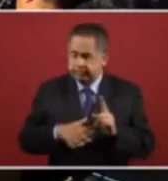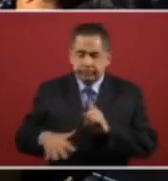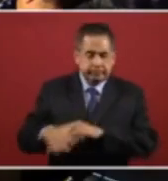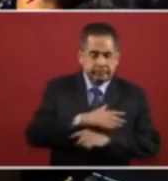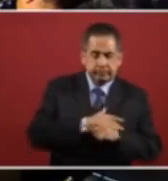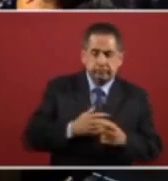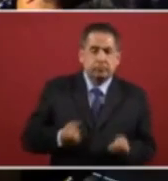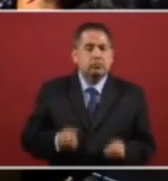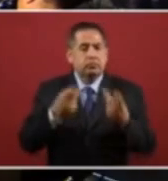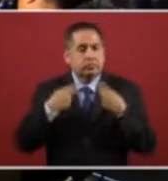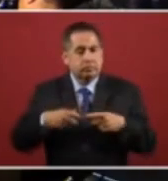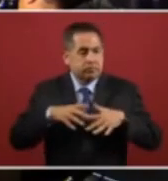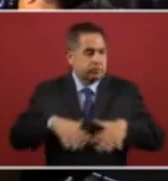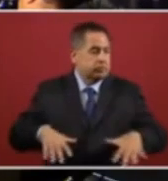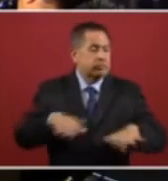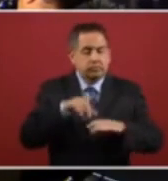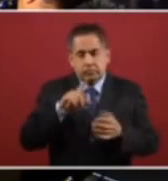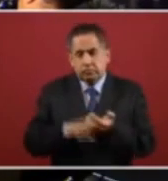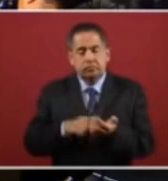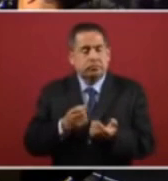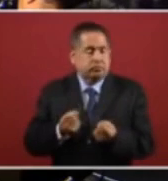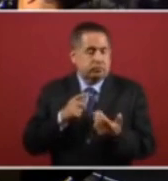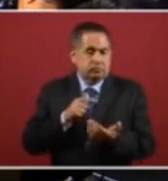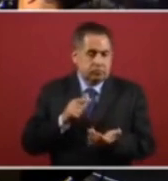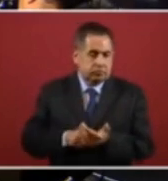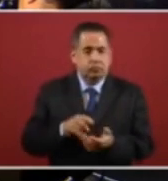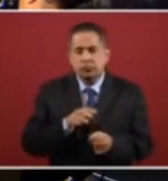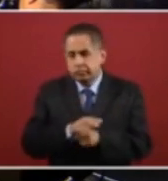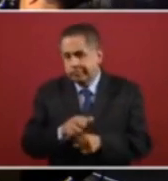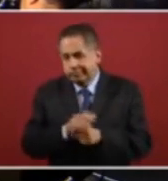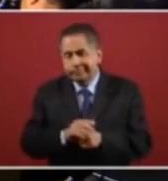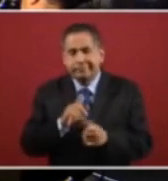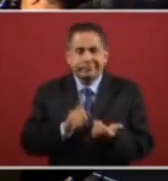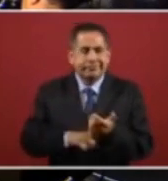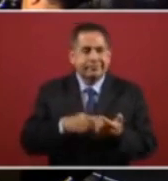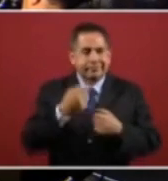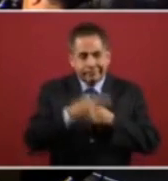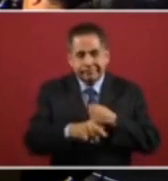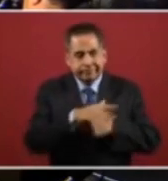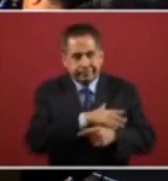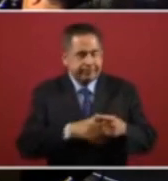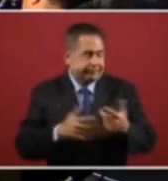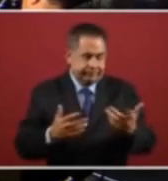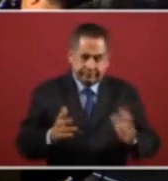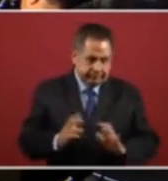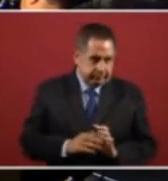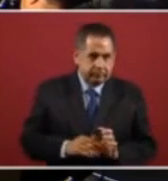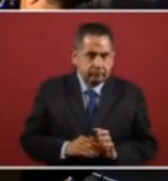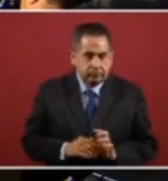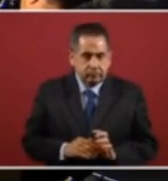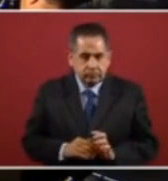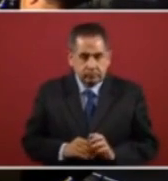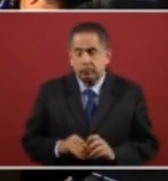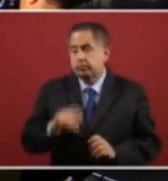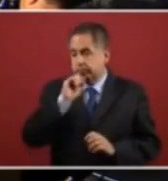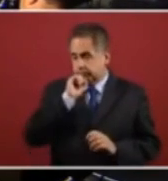infrastructure that's around it, how much population we have in that area, what risk infrastructure is in that